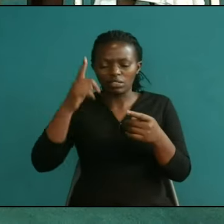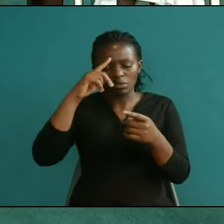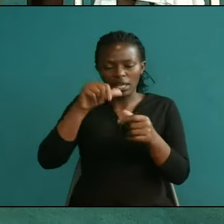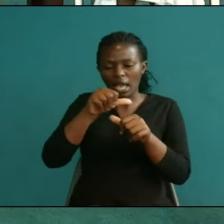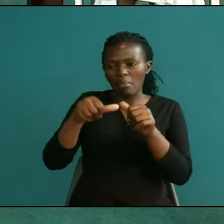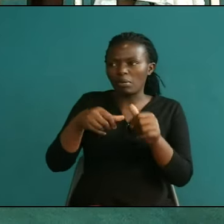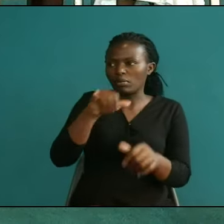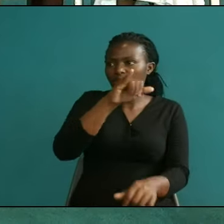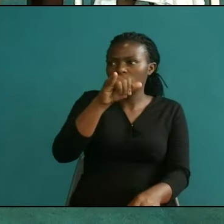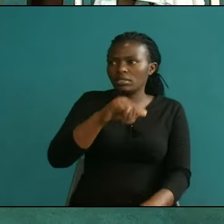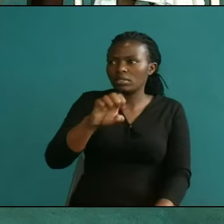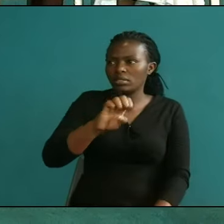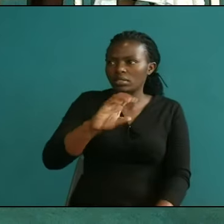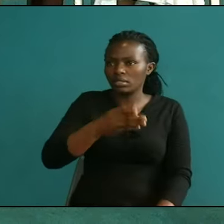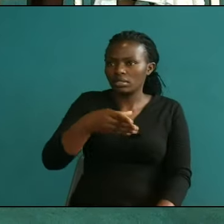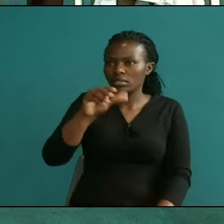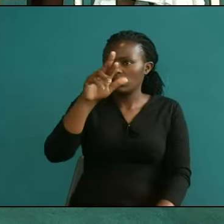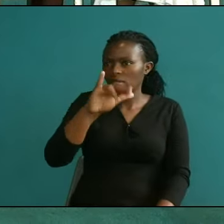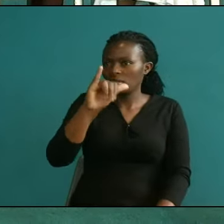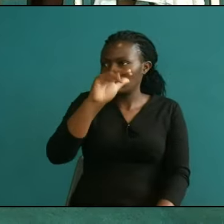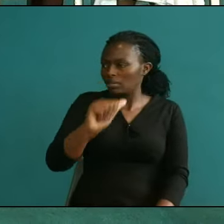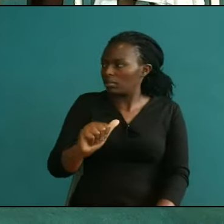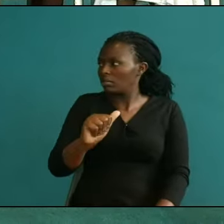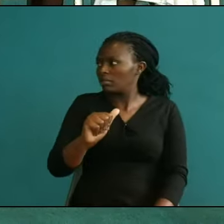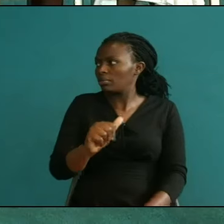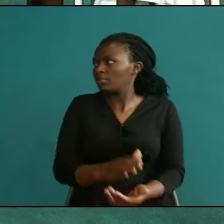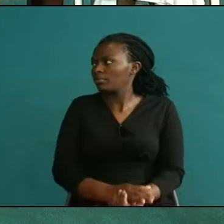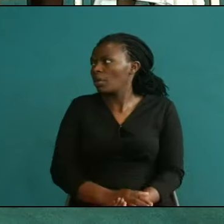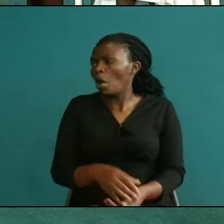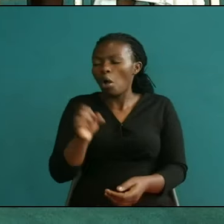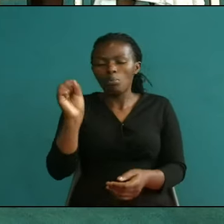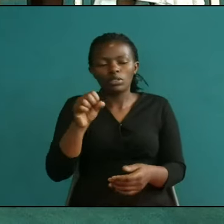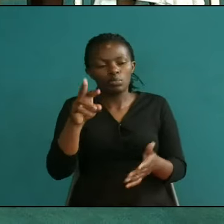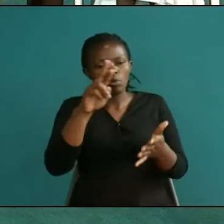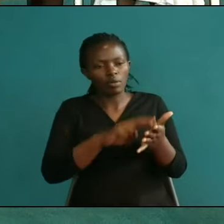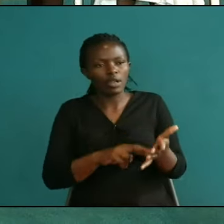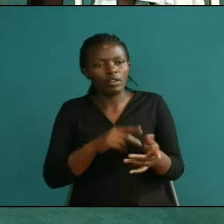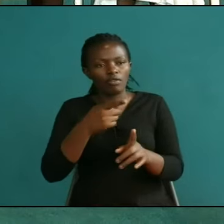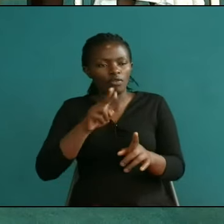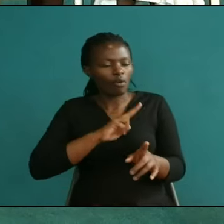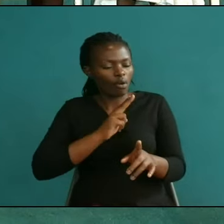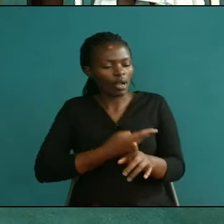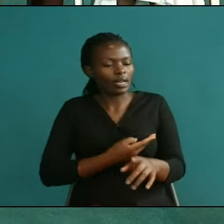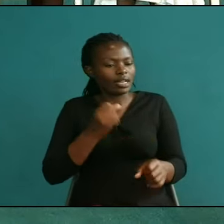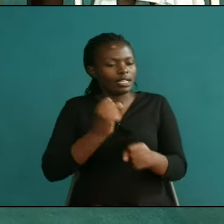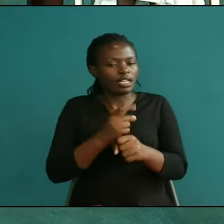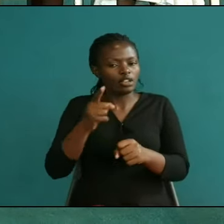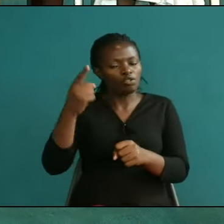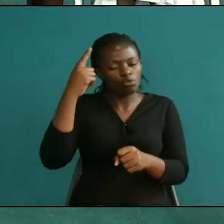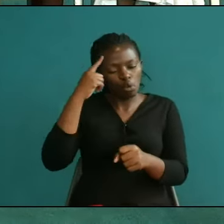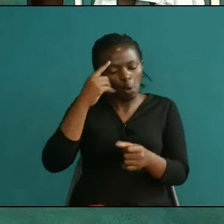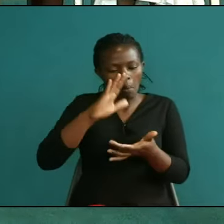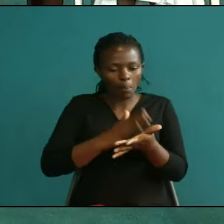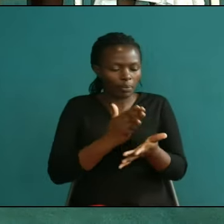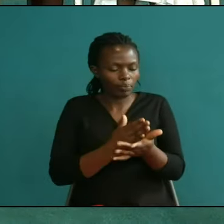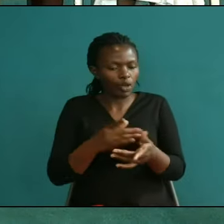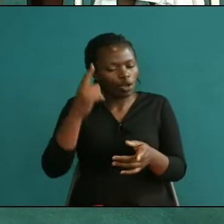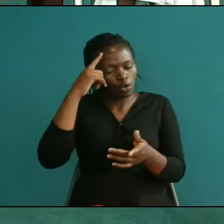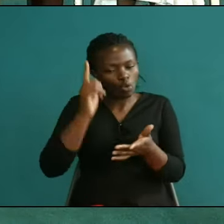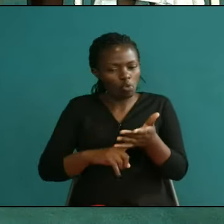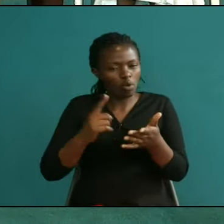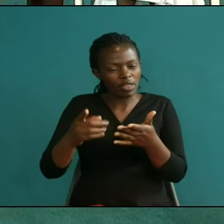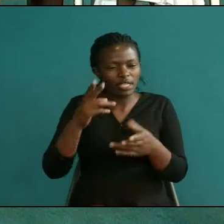you read for us the Did You Know section? Oh, okay. So it says, did you know that the name Zechariah